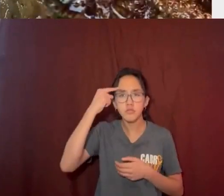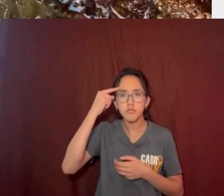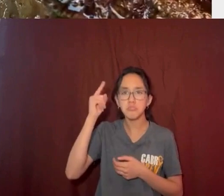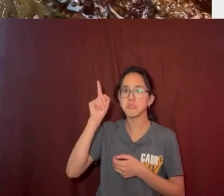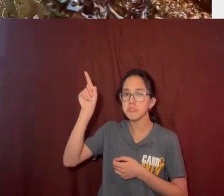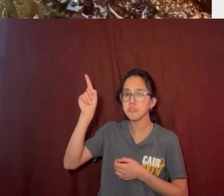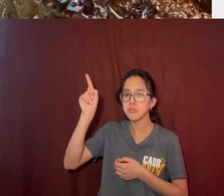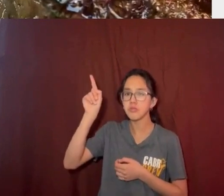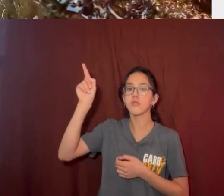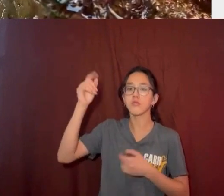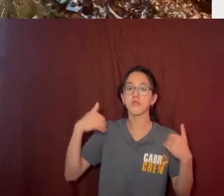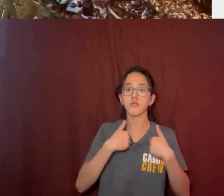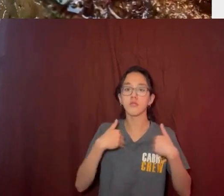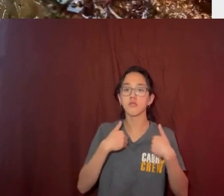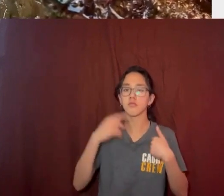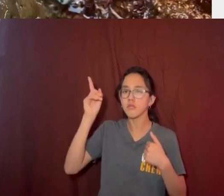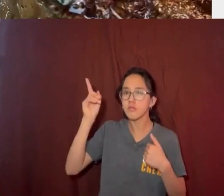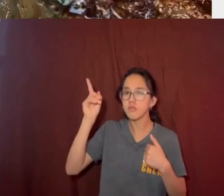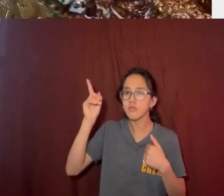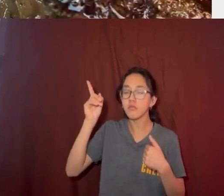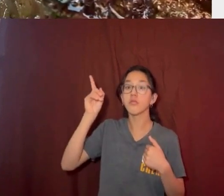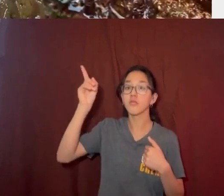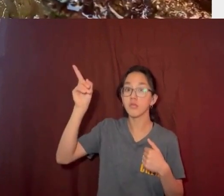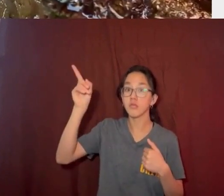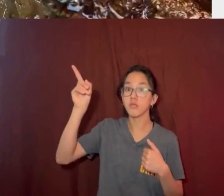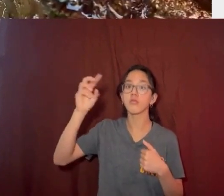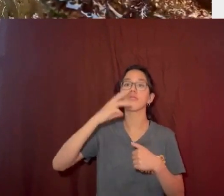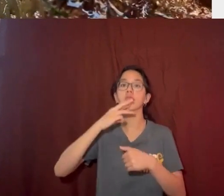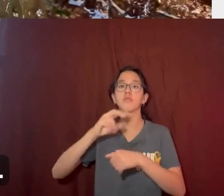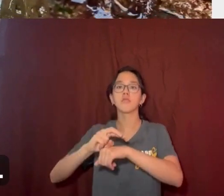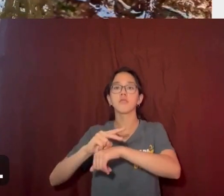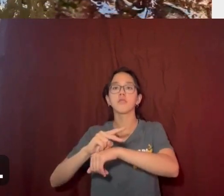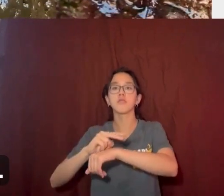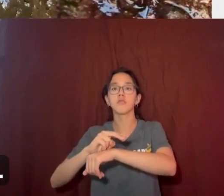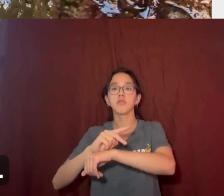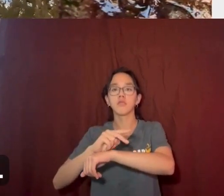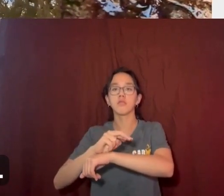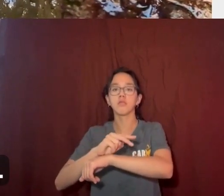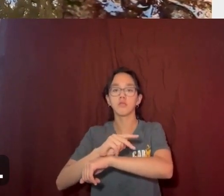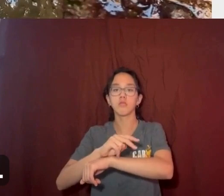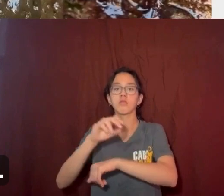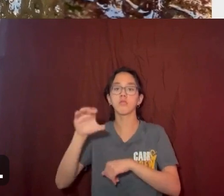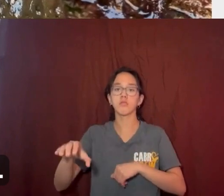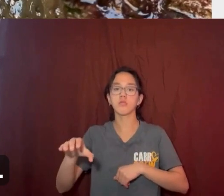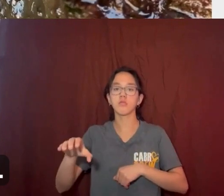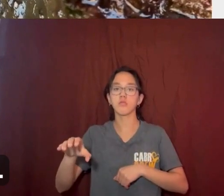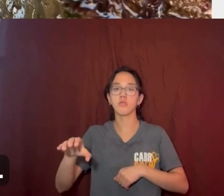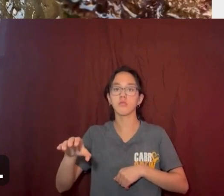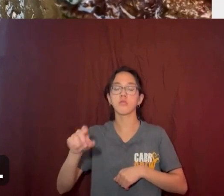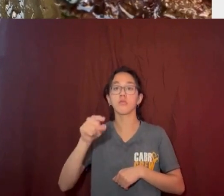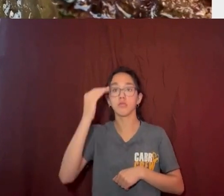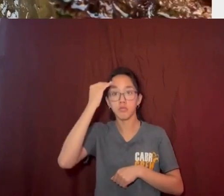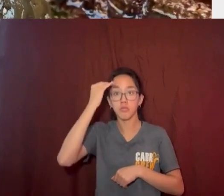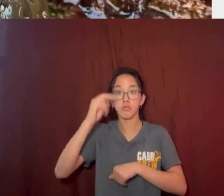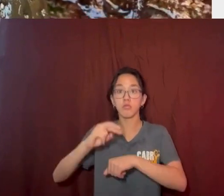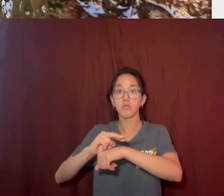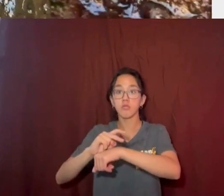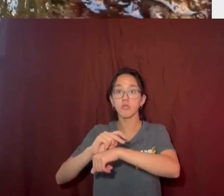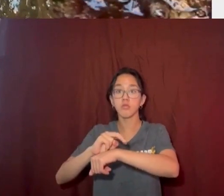What do you think this creature is? It's a marine snail, just like the snails that live in your